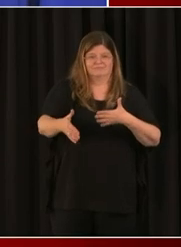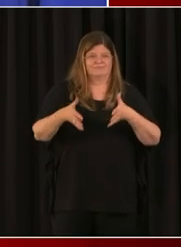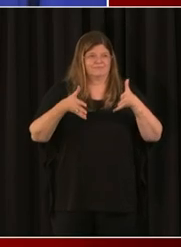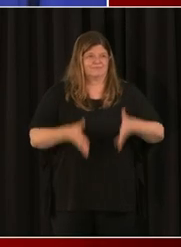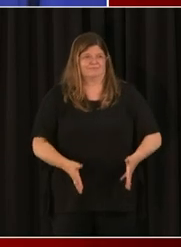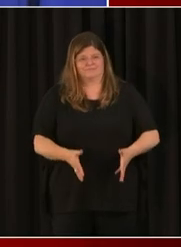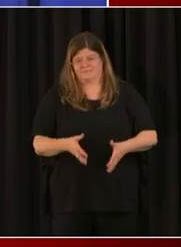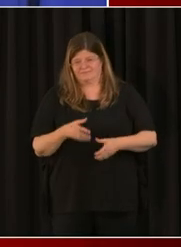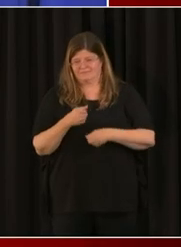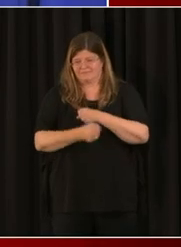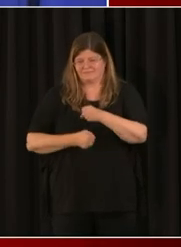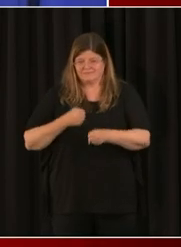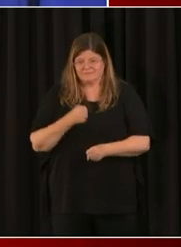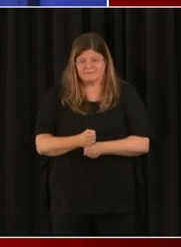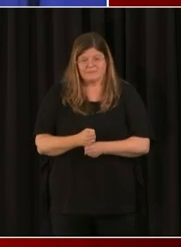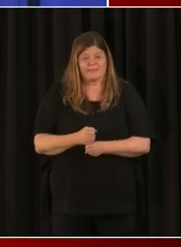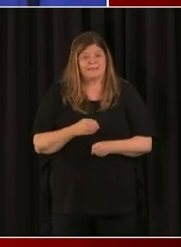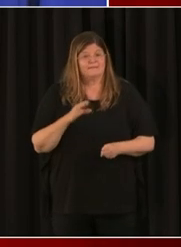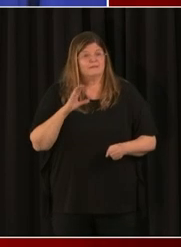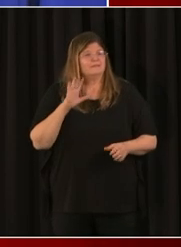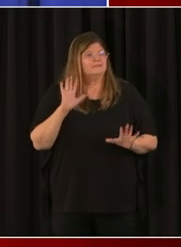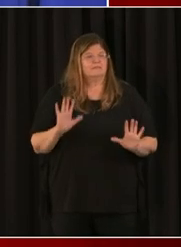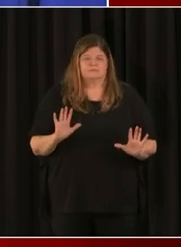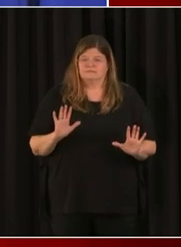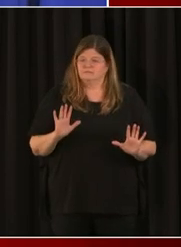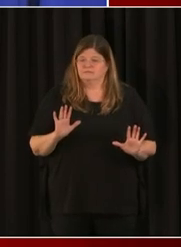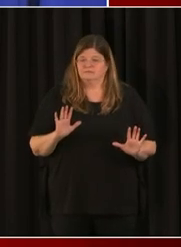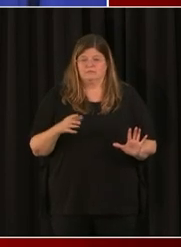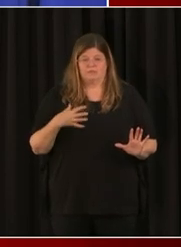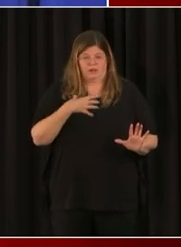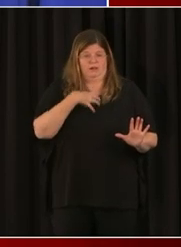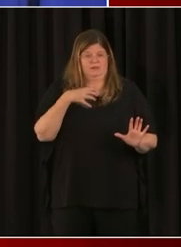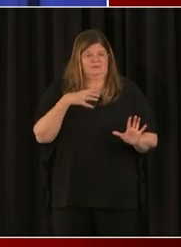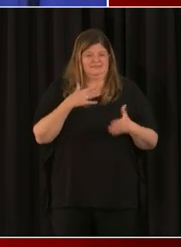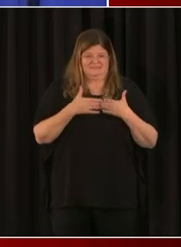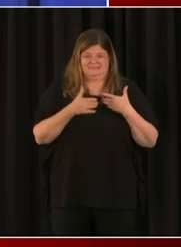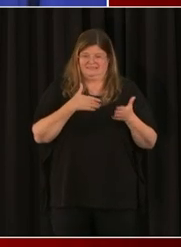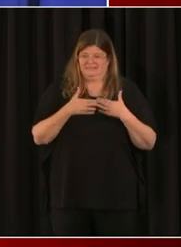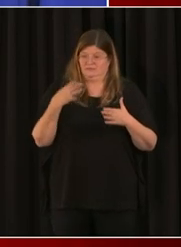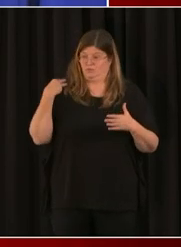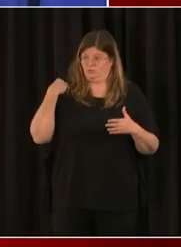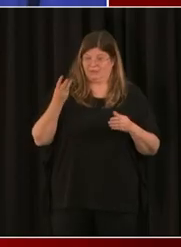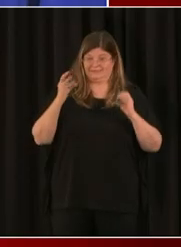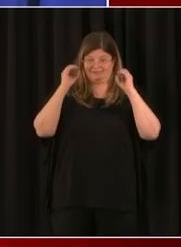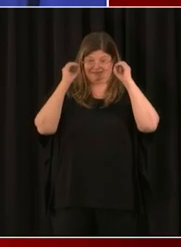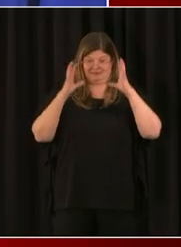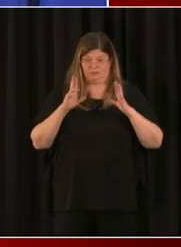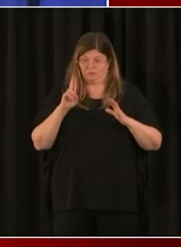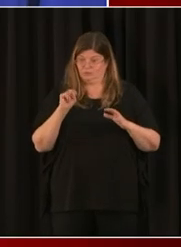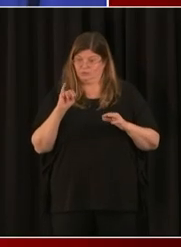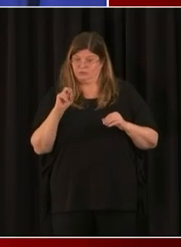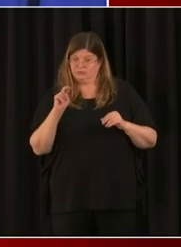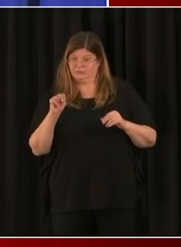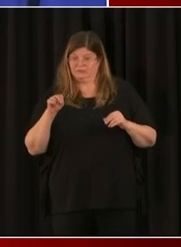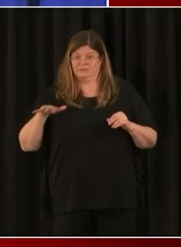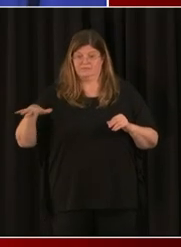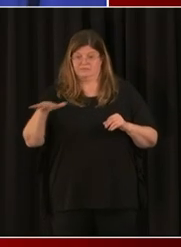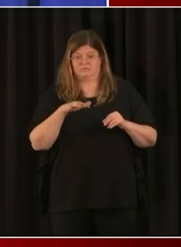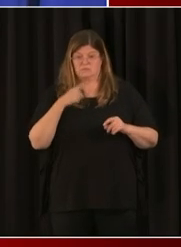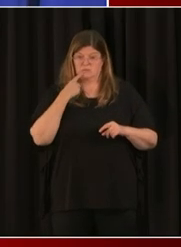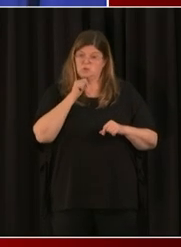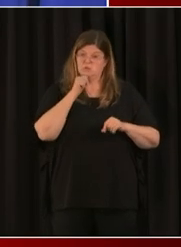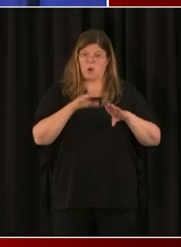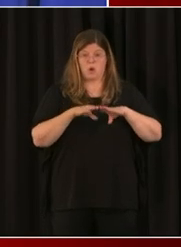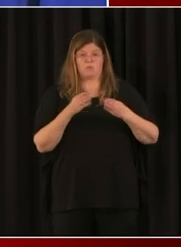the school year. It has never been a contention, even of the Washington Teachers Union, that schools shouldn't